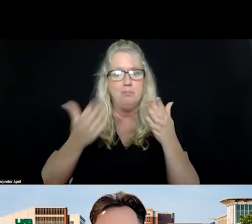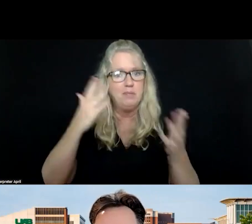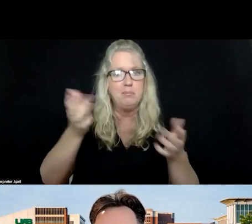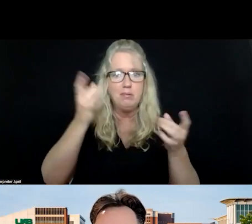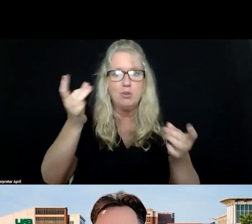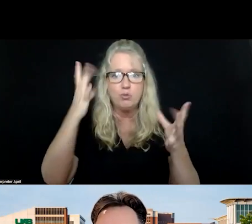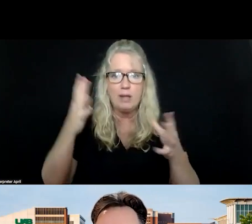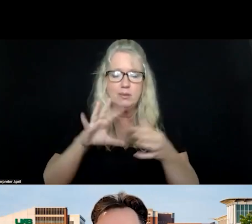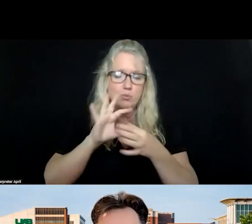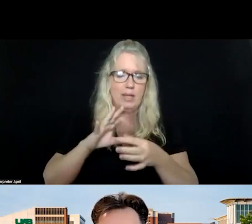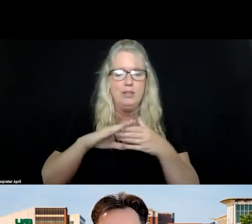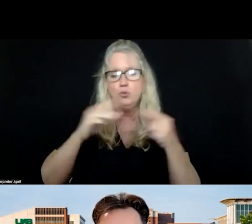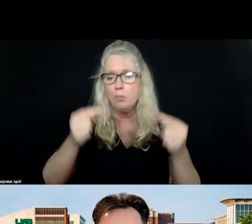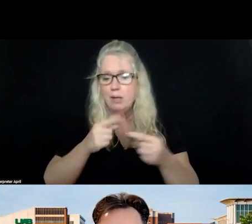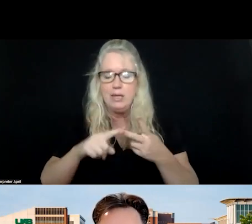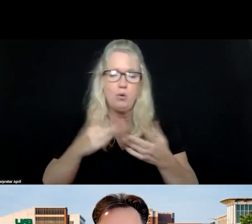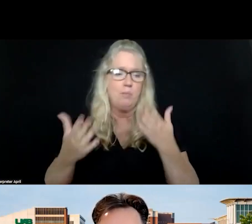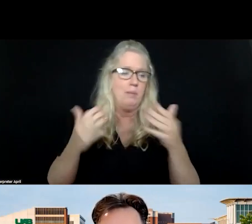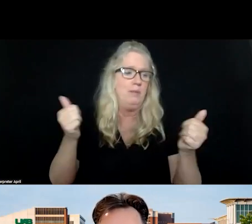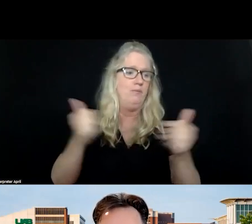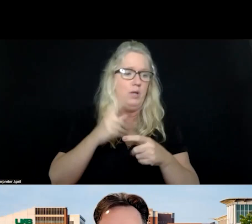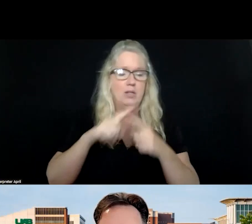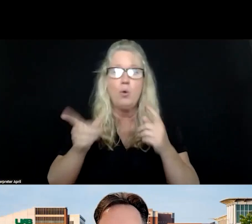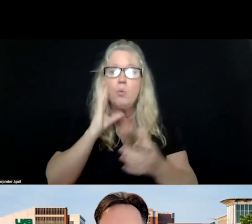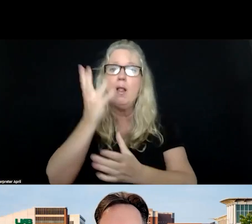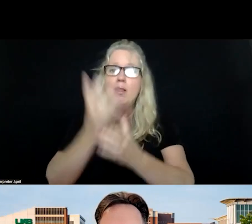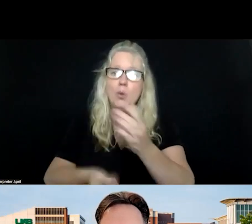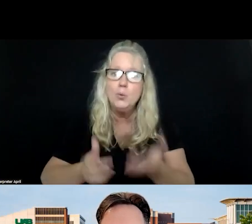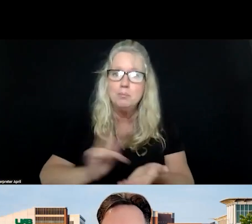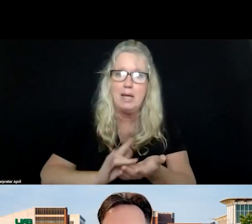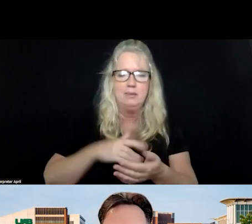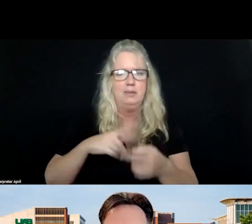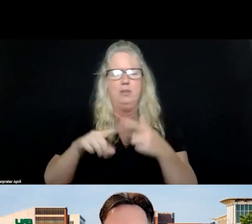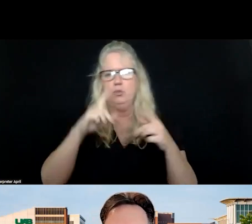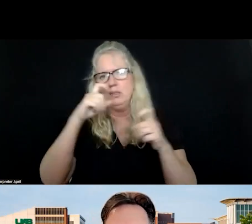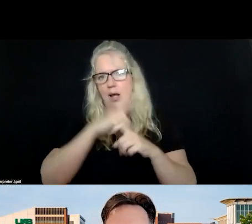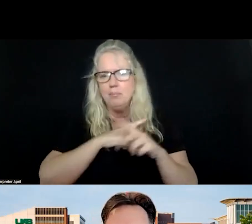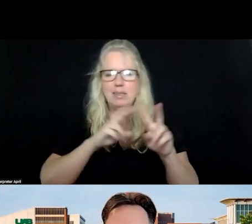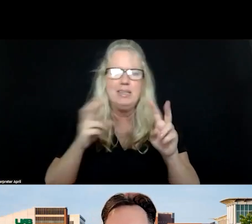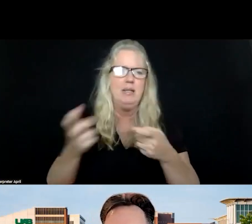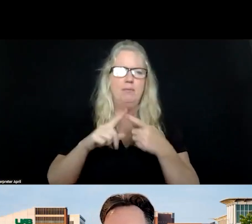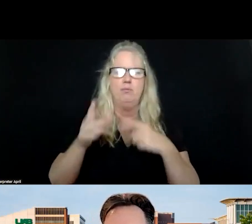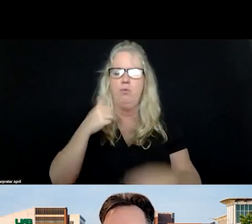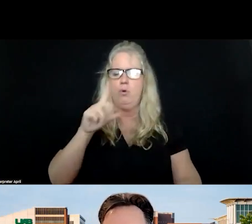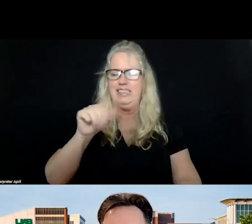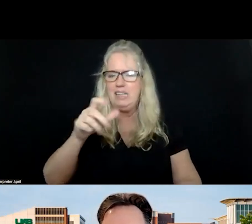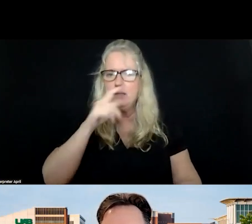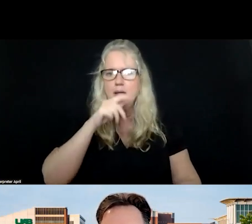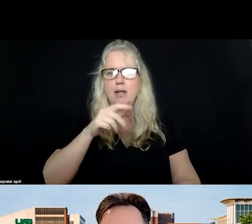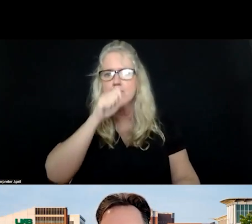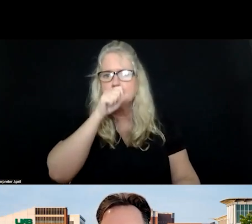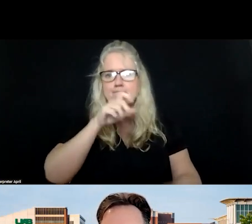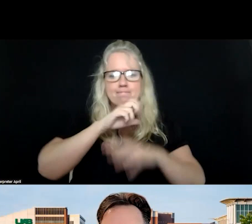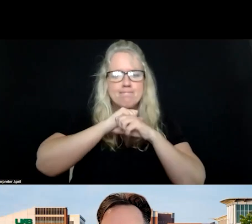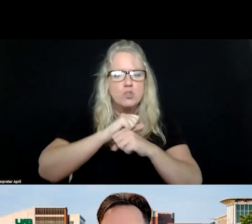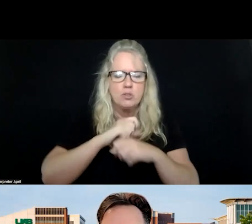to pain and afraid that they're going to lose their medicines. There are complex issues of data security to protect all information that comes